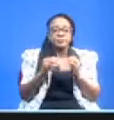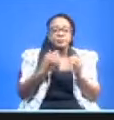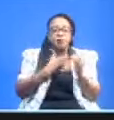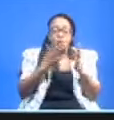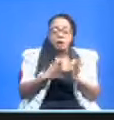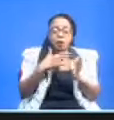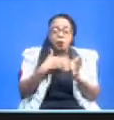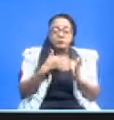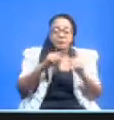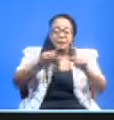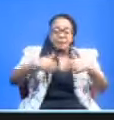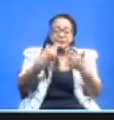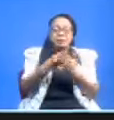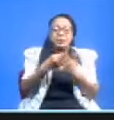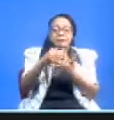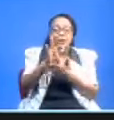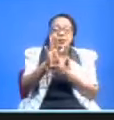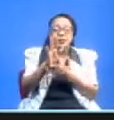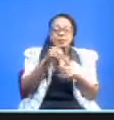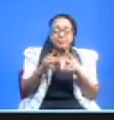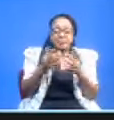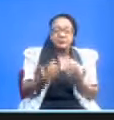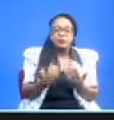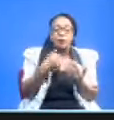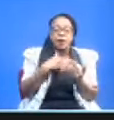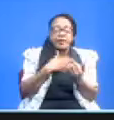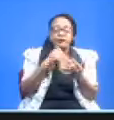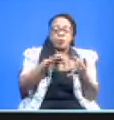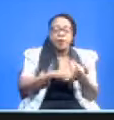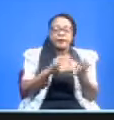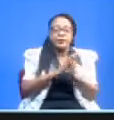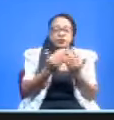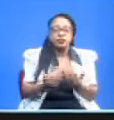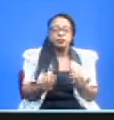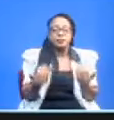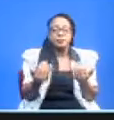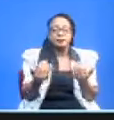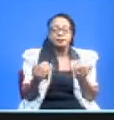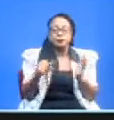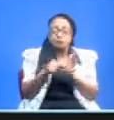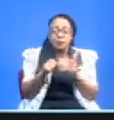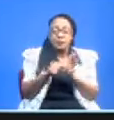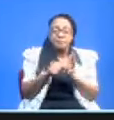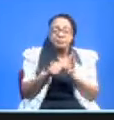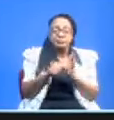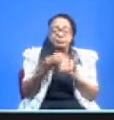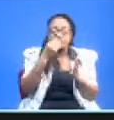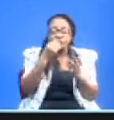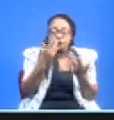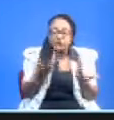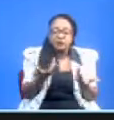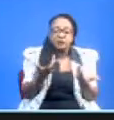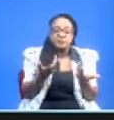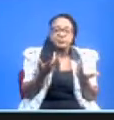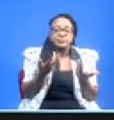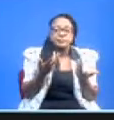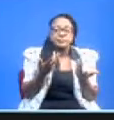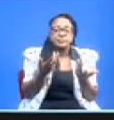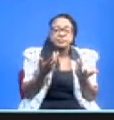pesa yake. Na hata sasa hii kuna bibi na watoto. Shida ni moja kupata chakula nini? Hiyo ndio